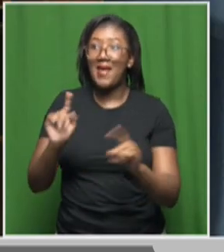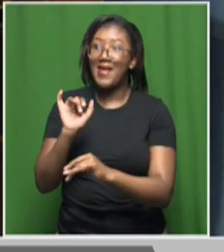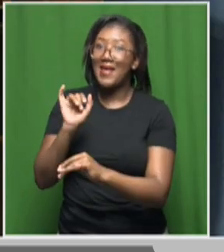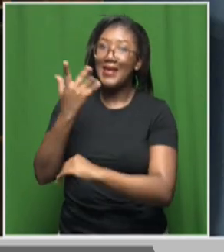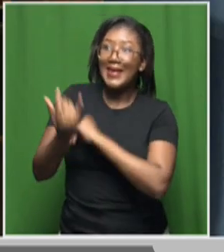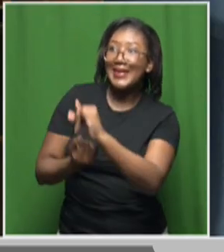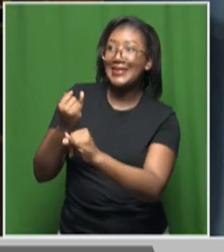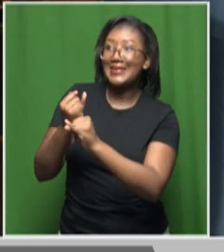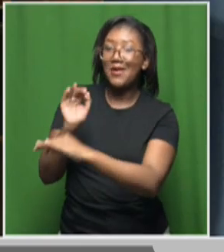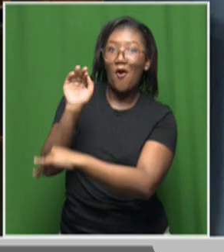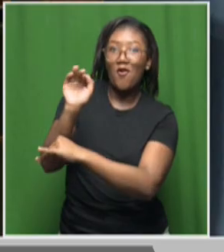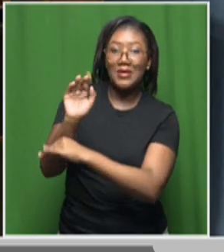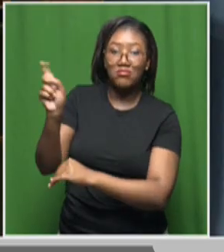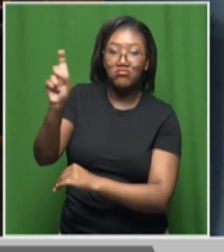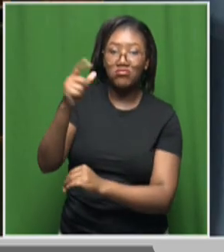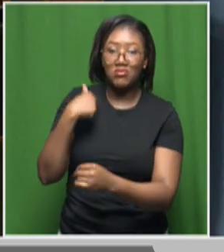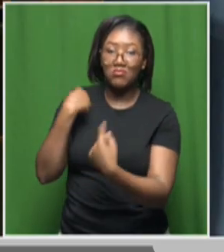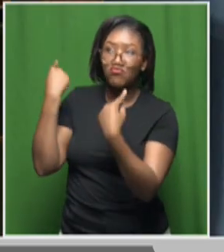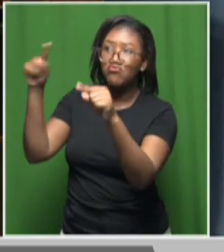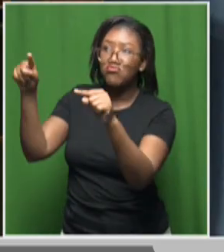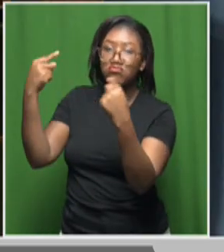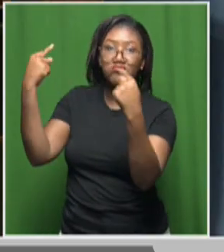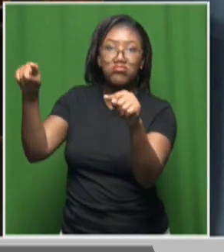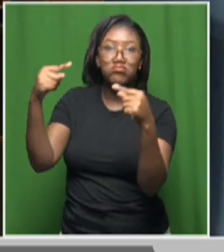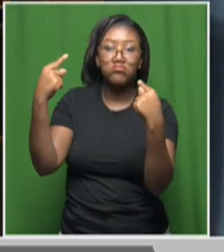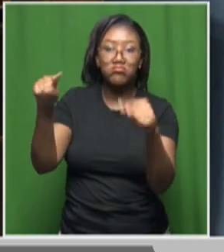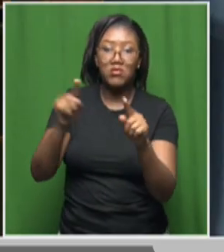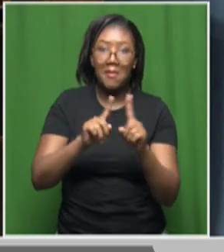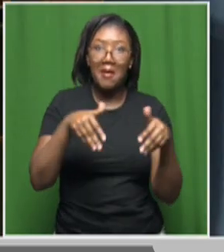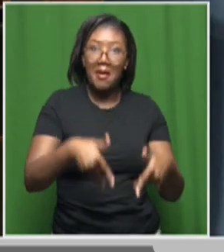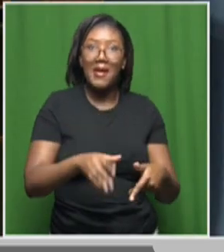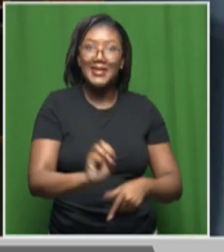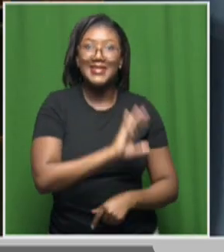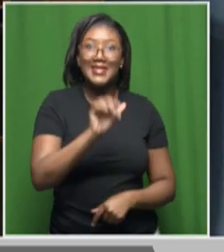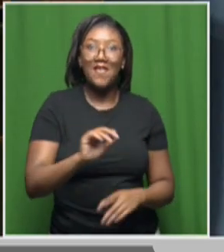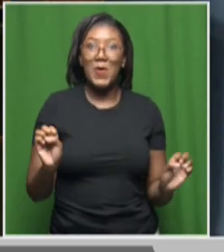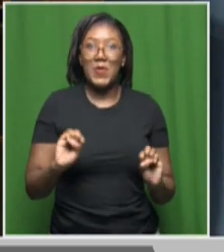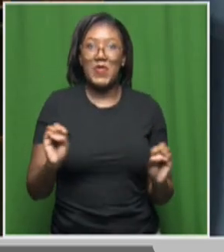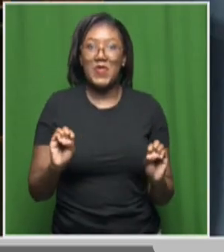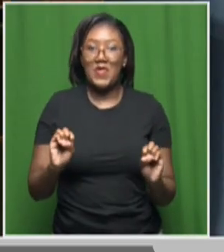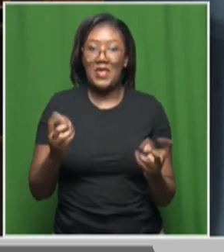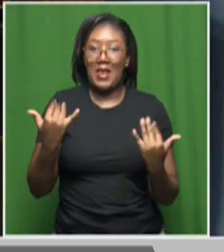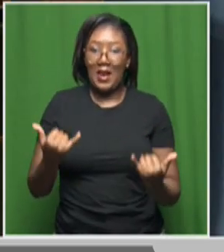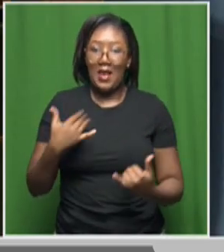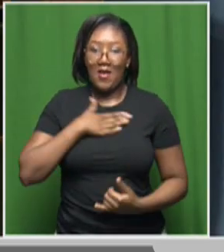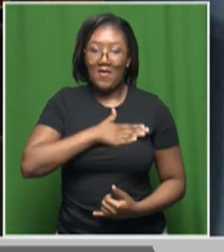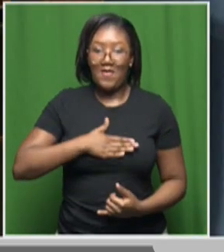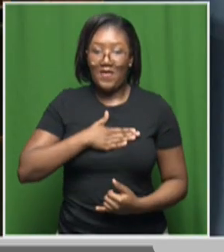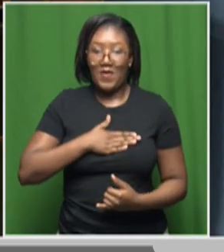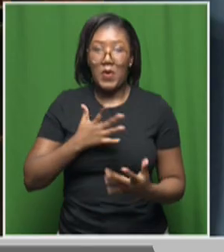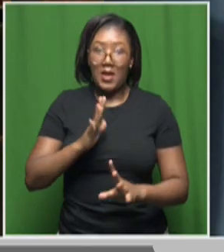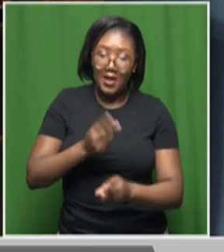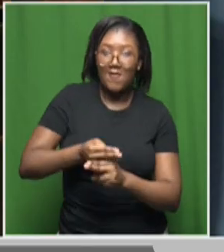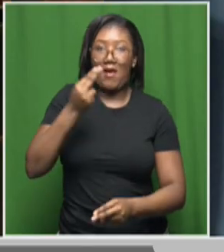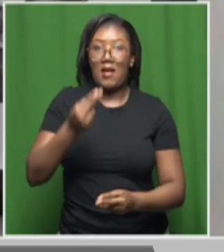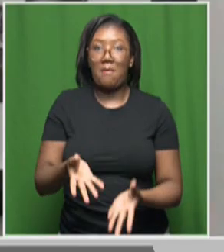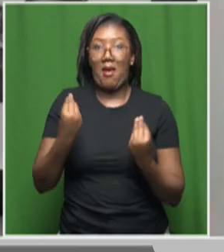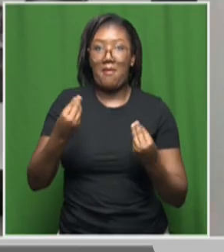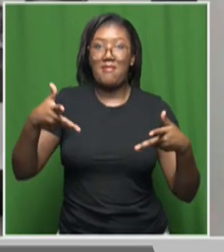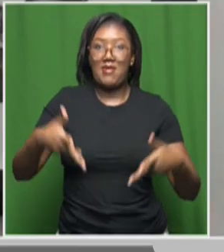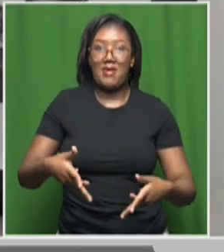circle, because 9 is the calculation of a circle, which is 1 + 8 as well. Gotcha. And